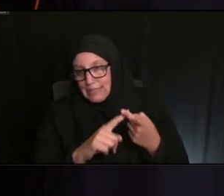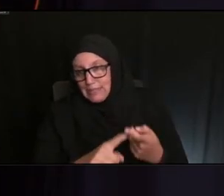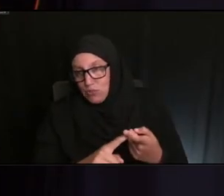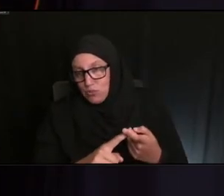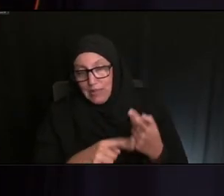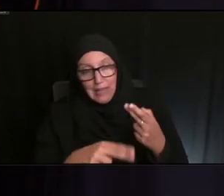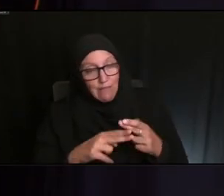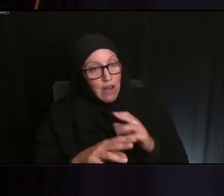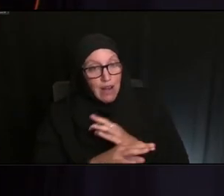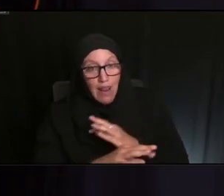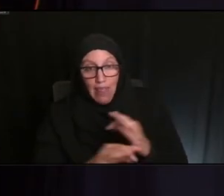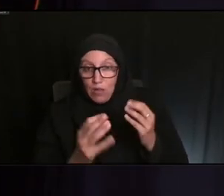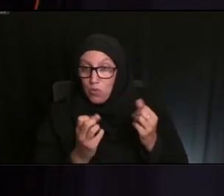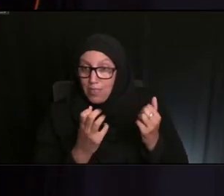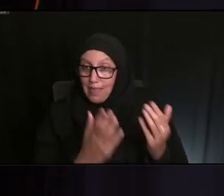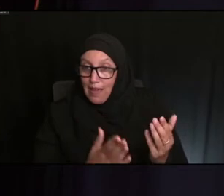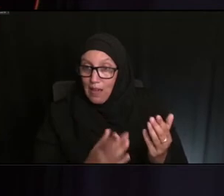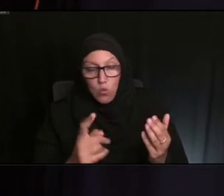God.